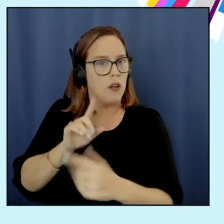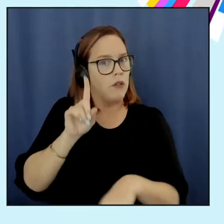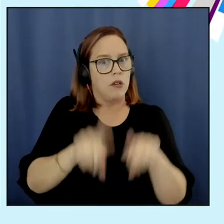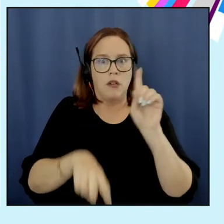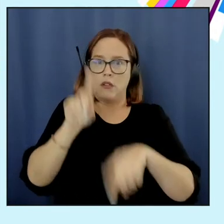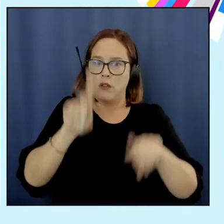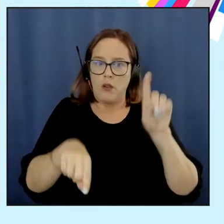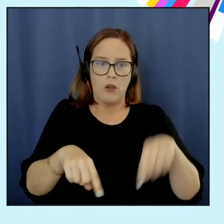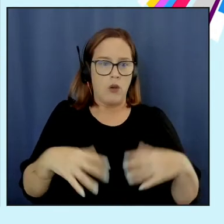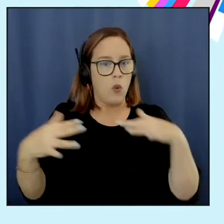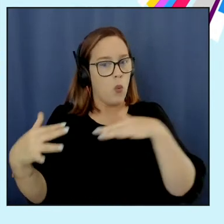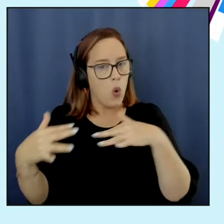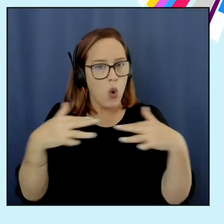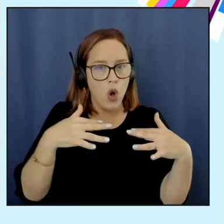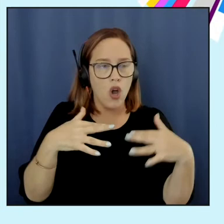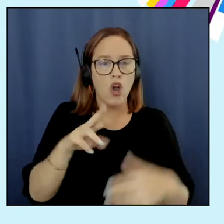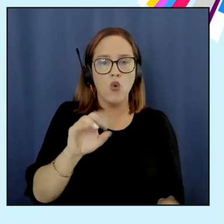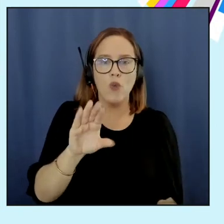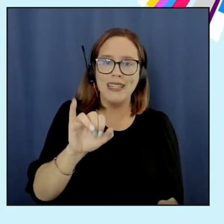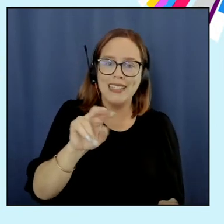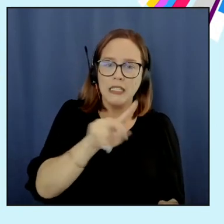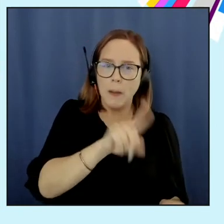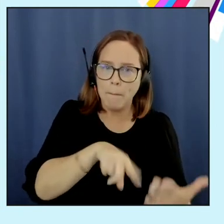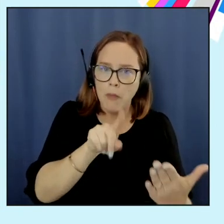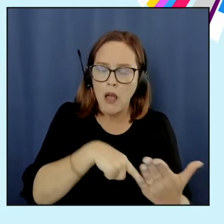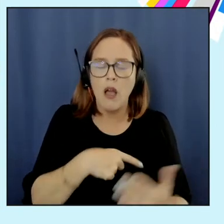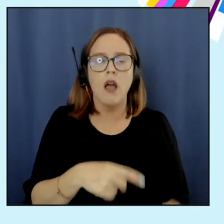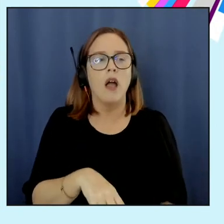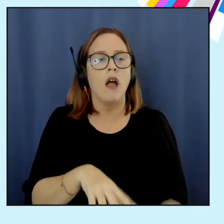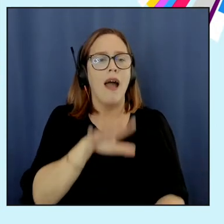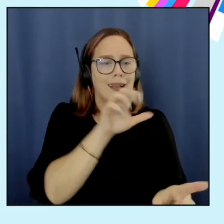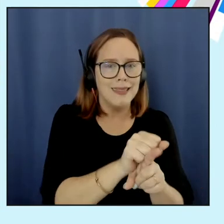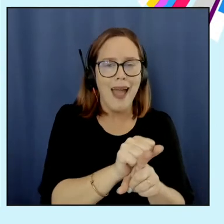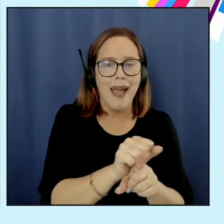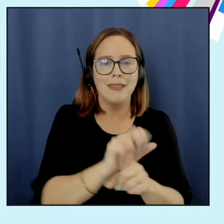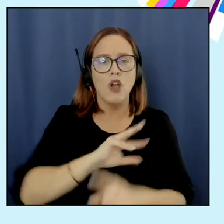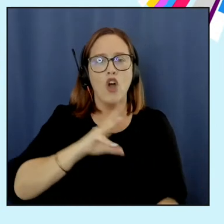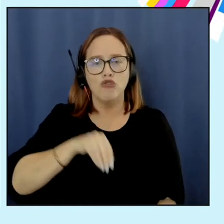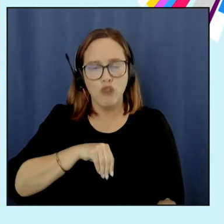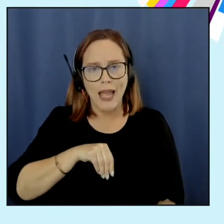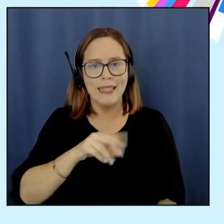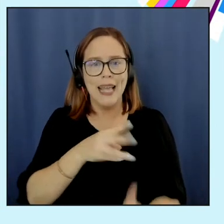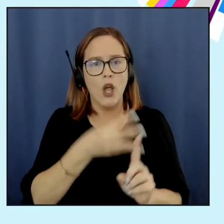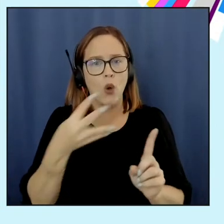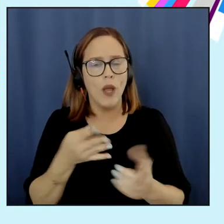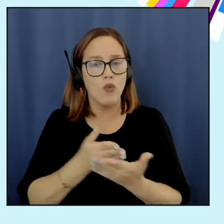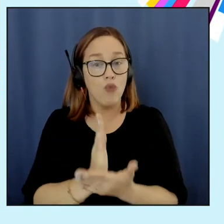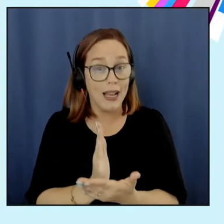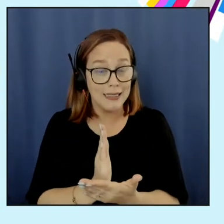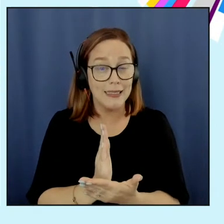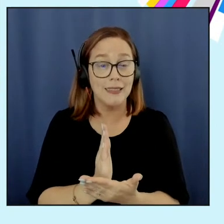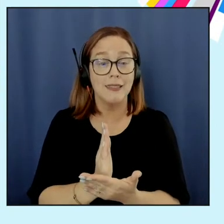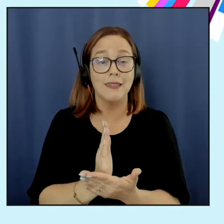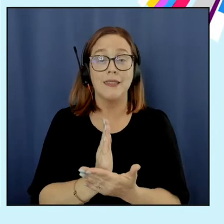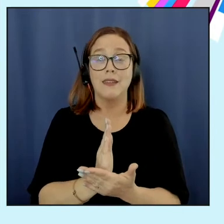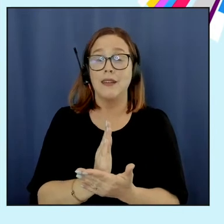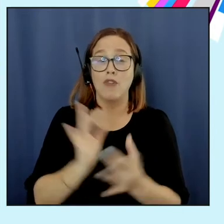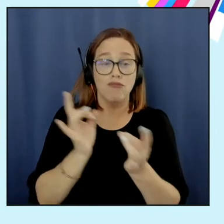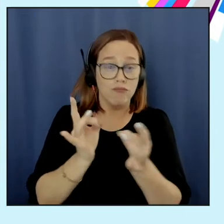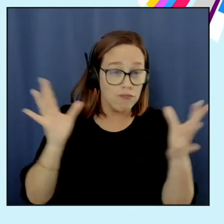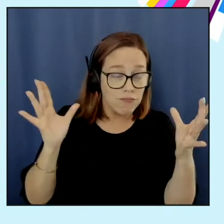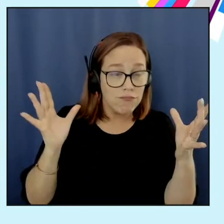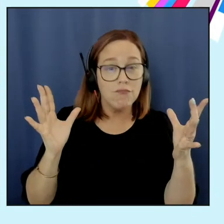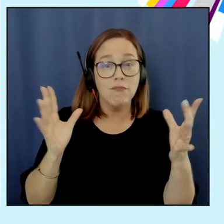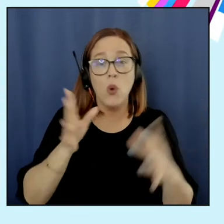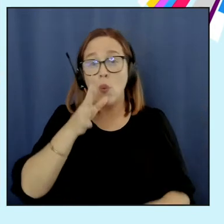War, racism, attacks on trans and queer rights, ecological crisis, attacks on women's health and reproductive